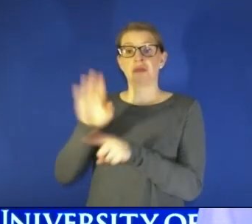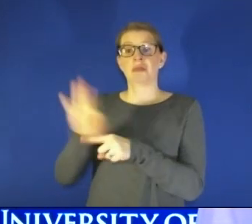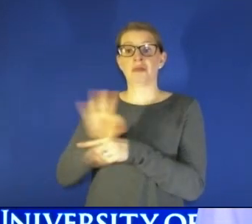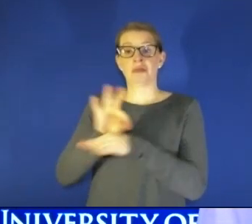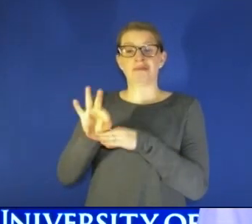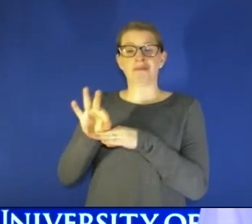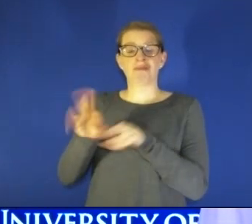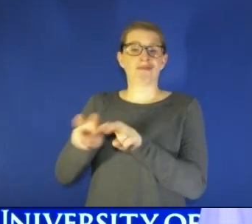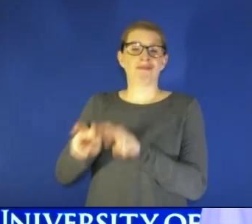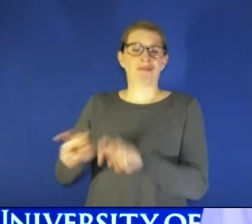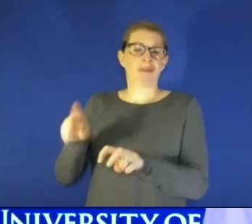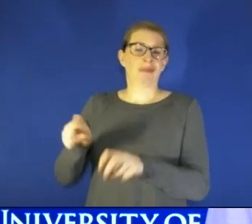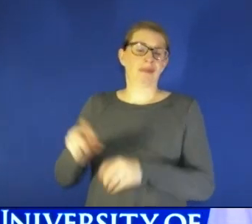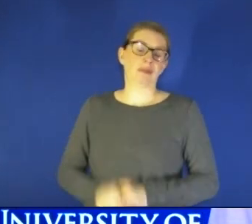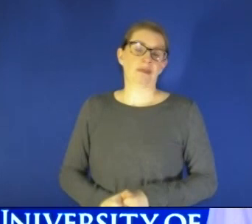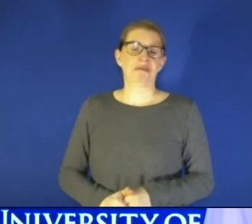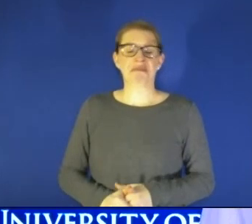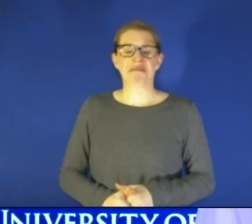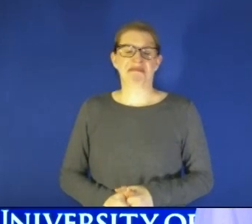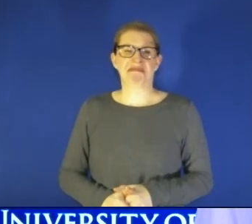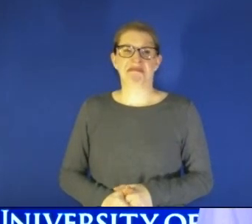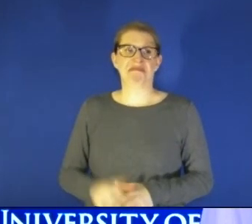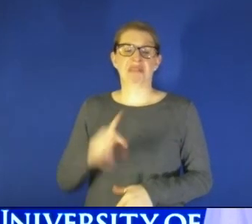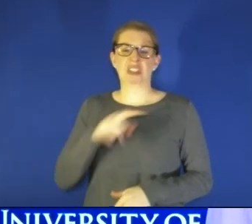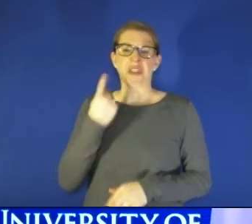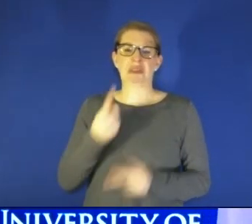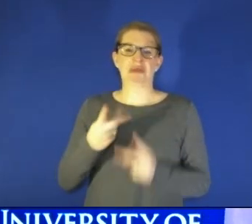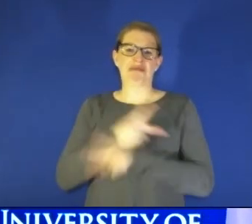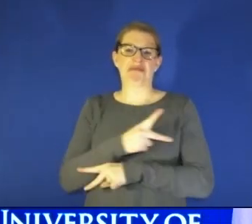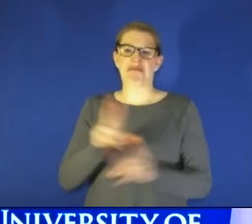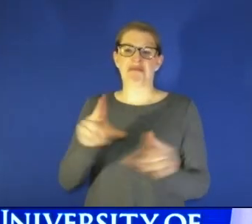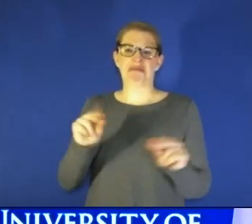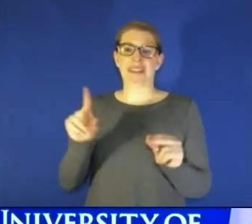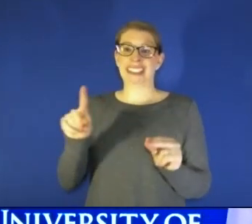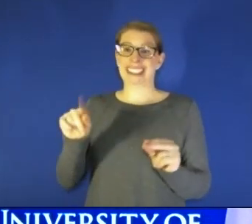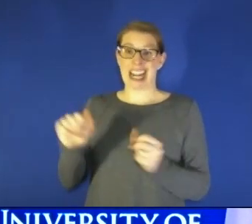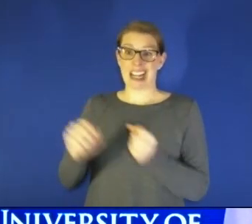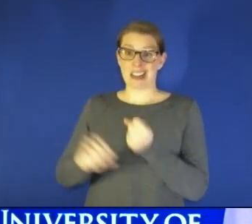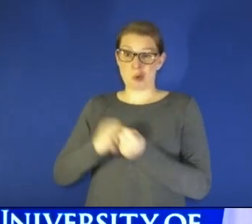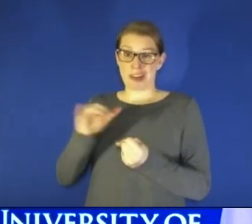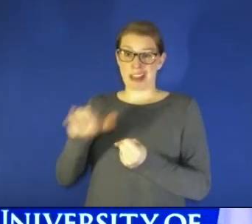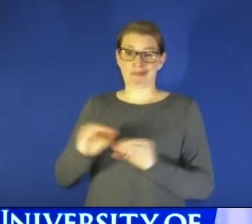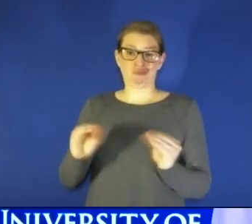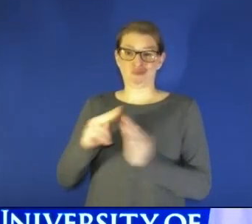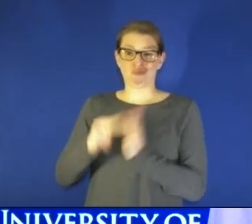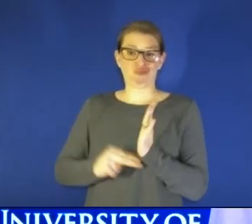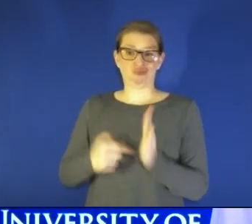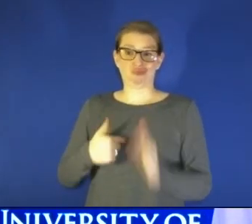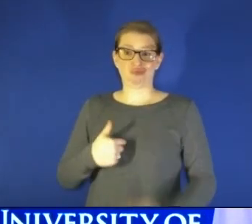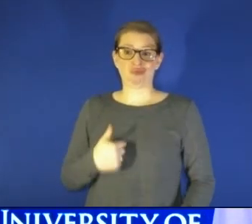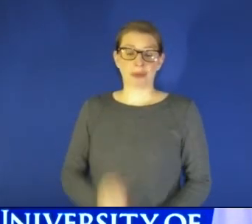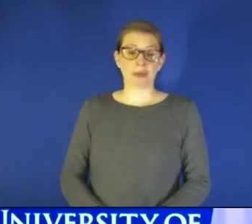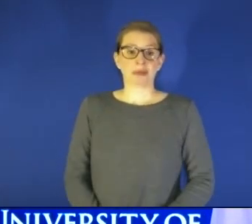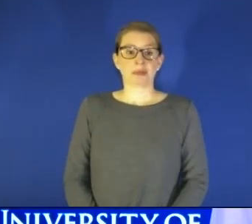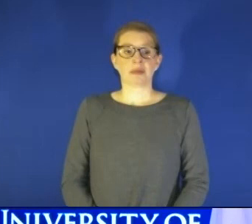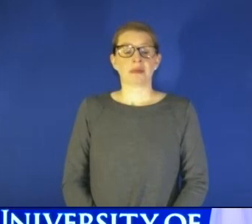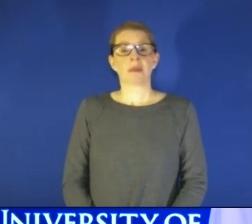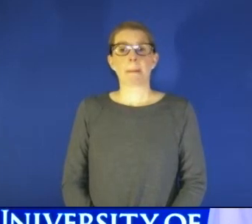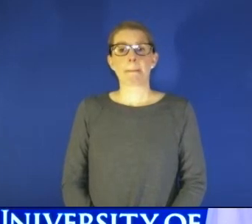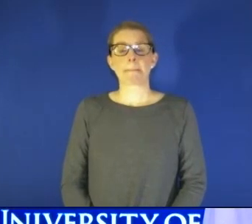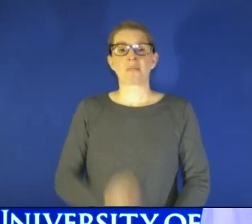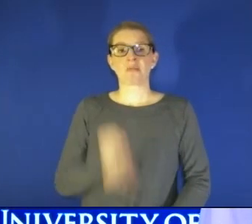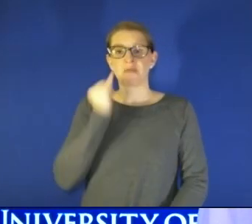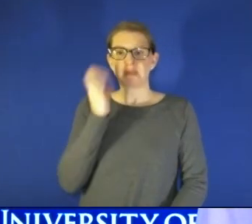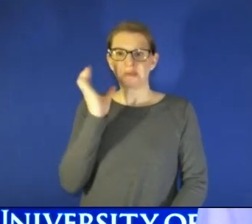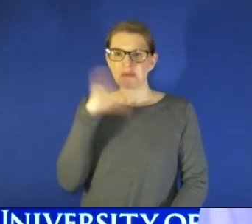to increase your risk. I haven't seen any data to support that. Obviously, if you do have any, abnormal